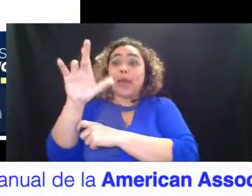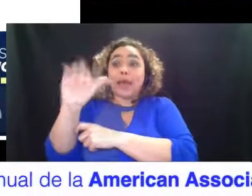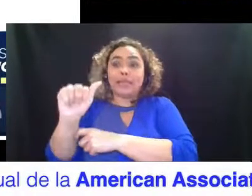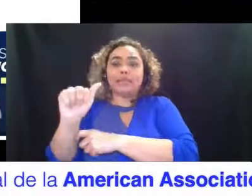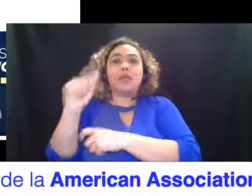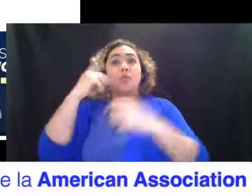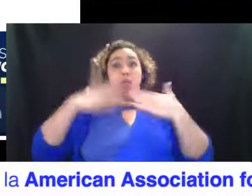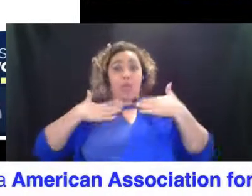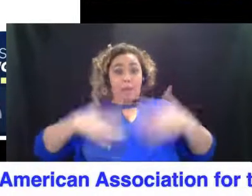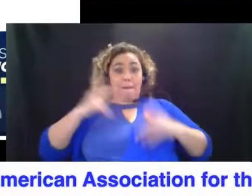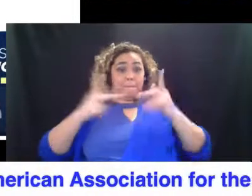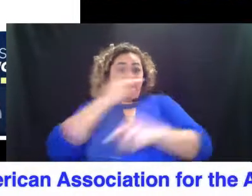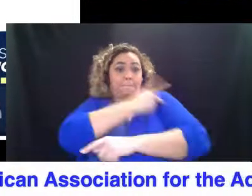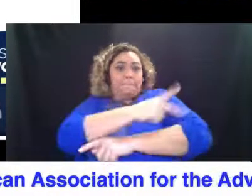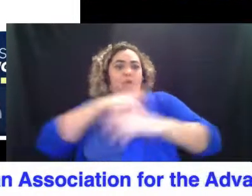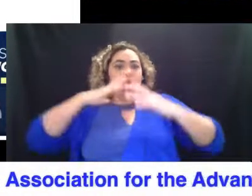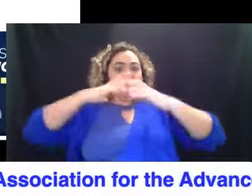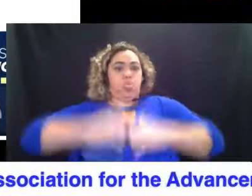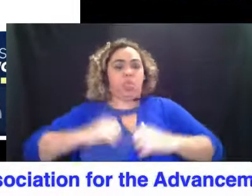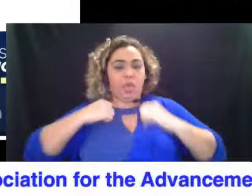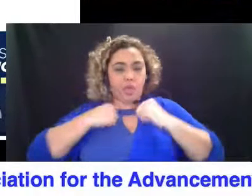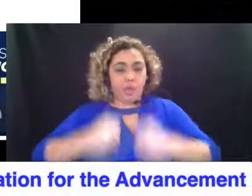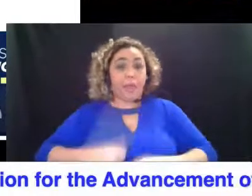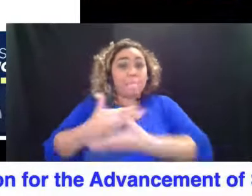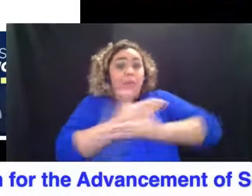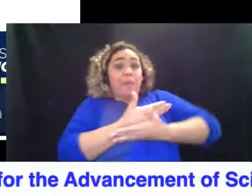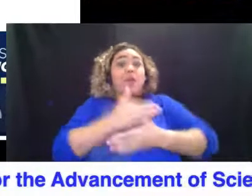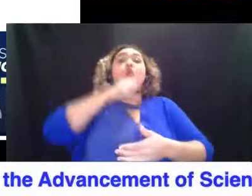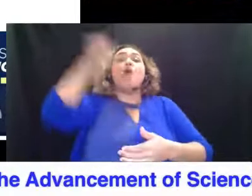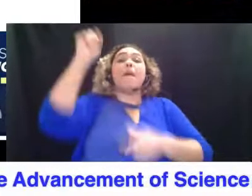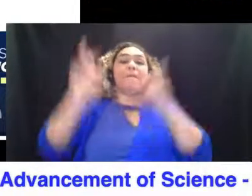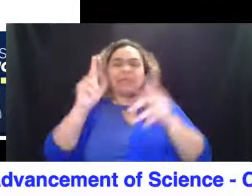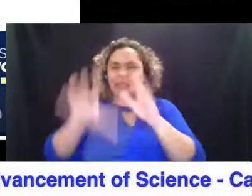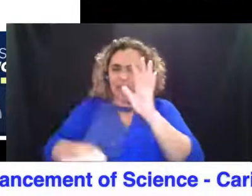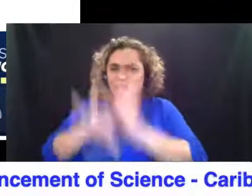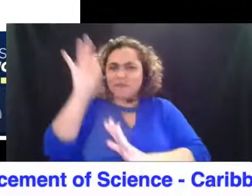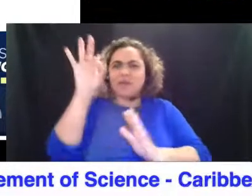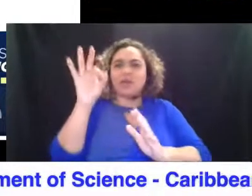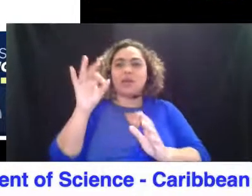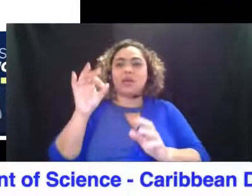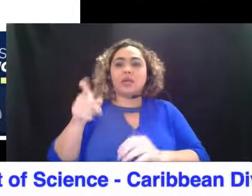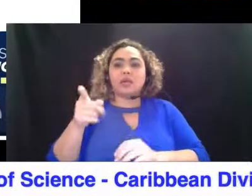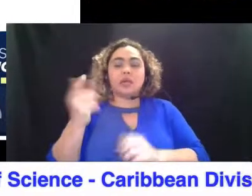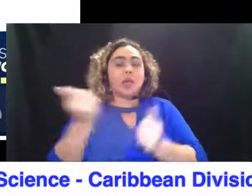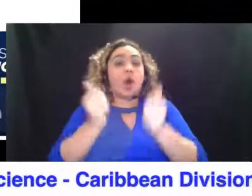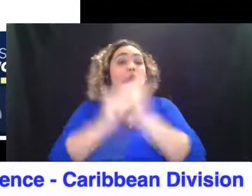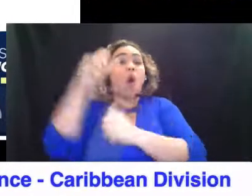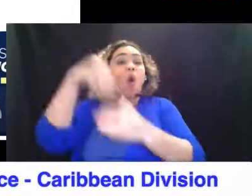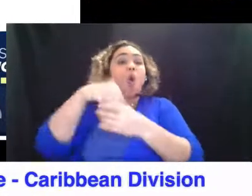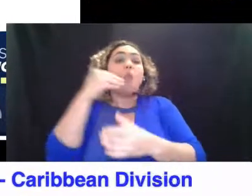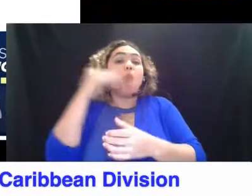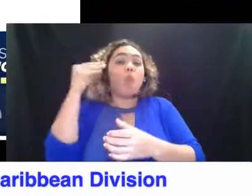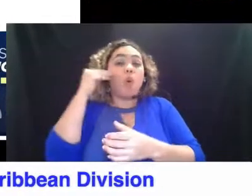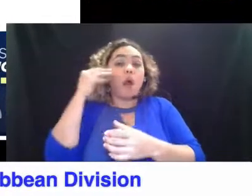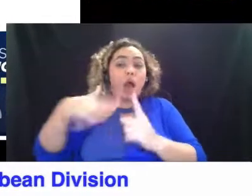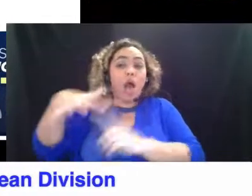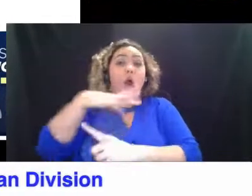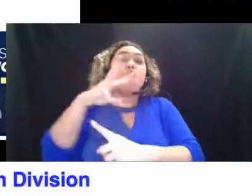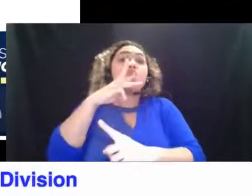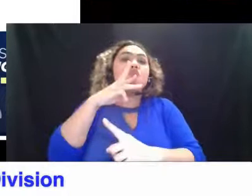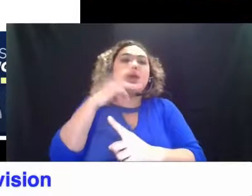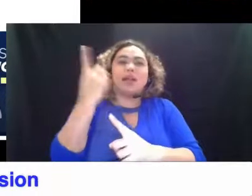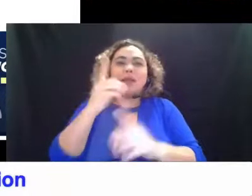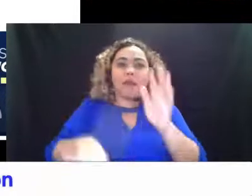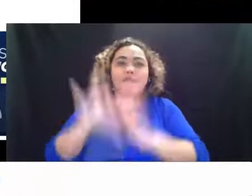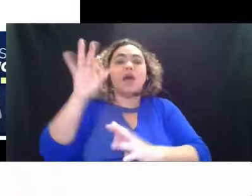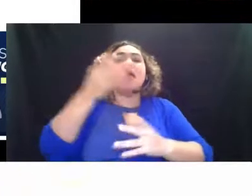problems, elderly and babies. It found in the environmental, mainly in the surrounding soil and water. These